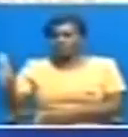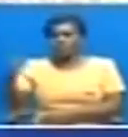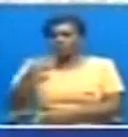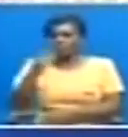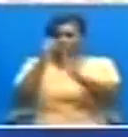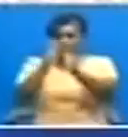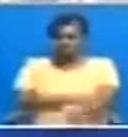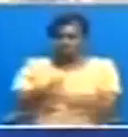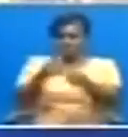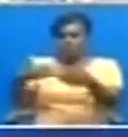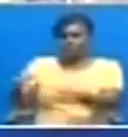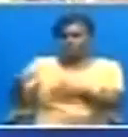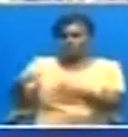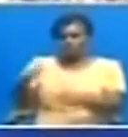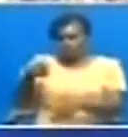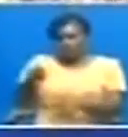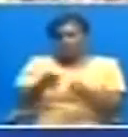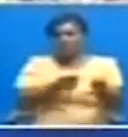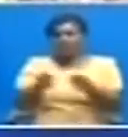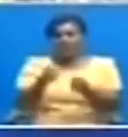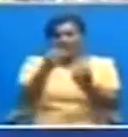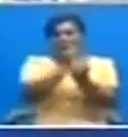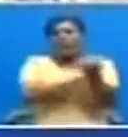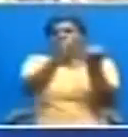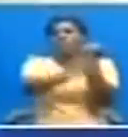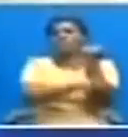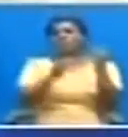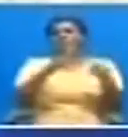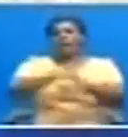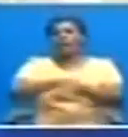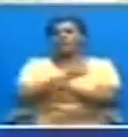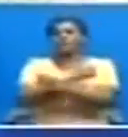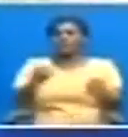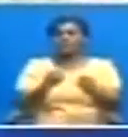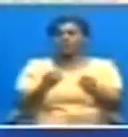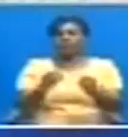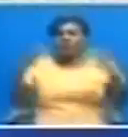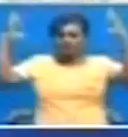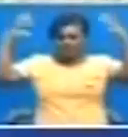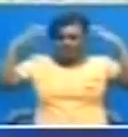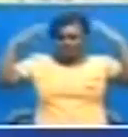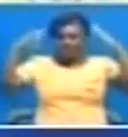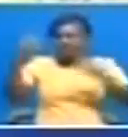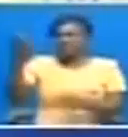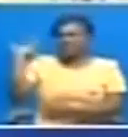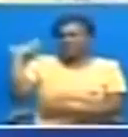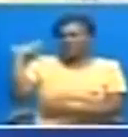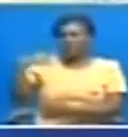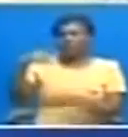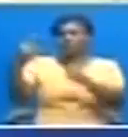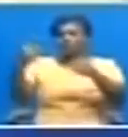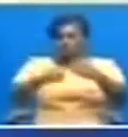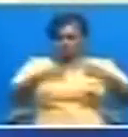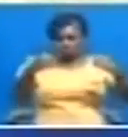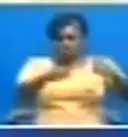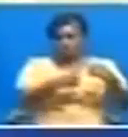incurred huge losses since they never managed to harvest anything from their farms. The last received rainfall was in the month of June, and this has forced